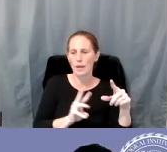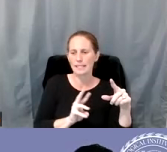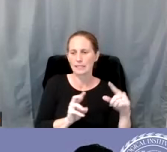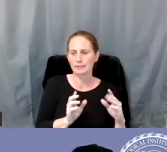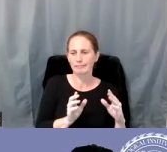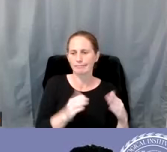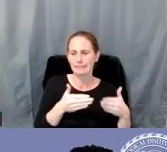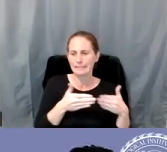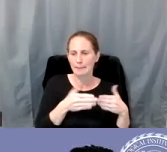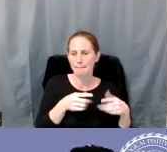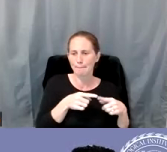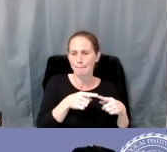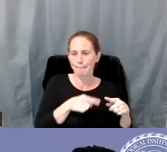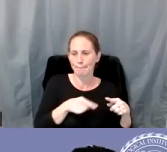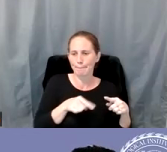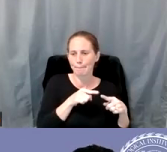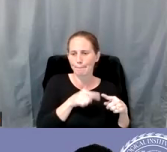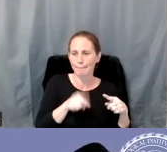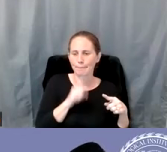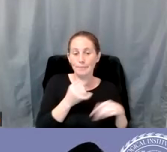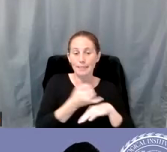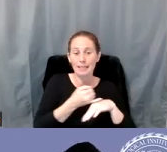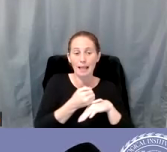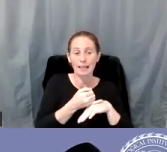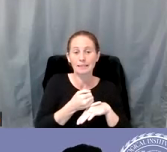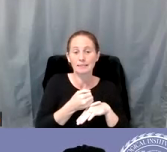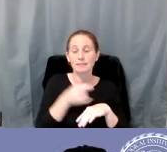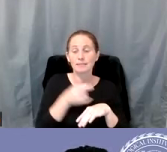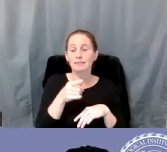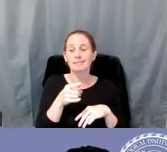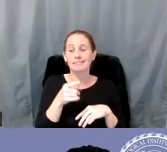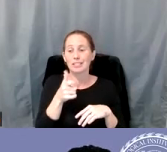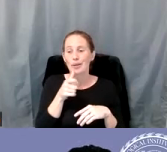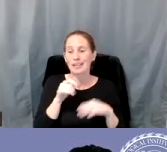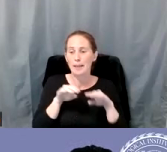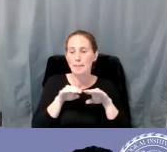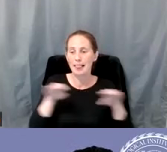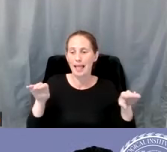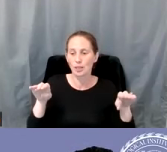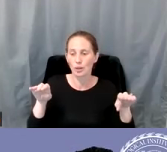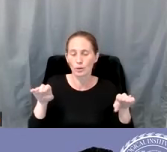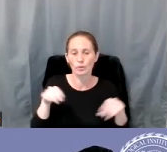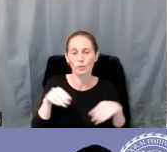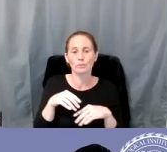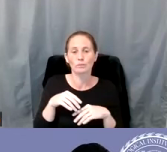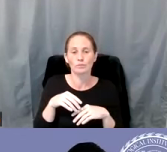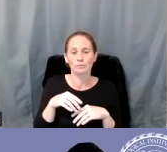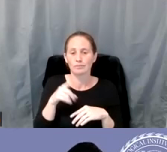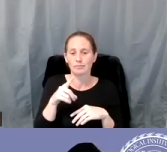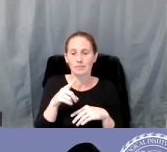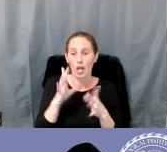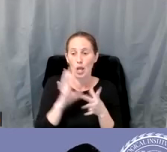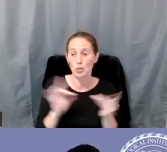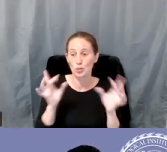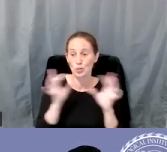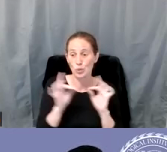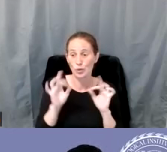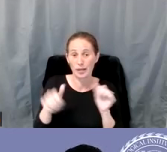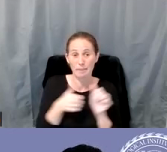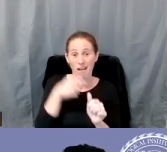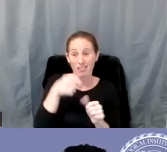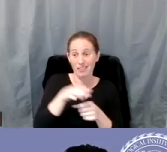tip of the island and it's an insulberg. It's basically a plateau and the story behind Le Monde